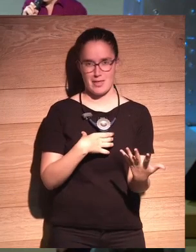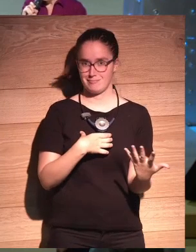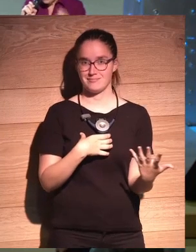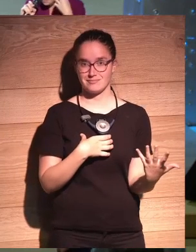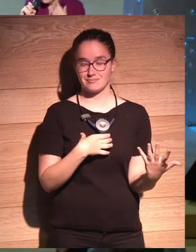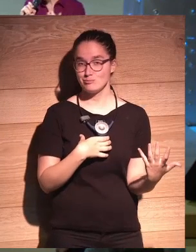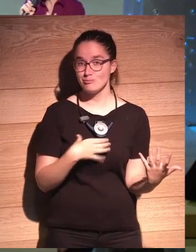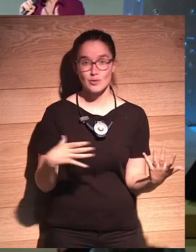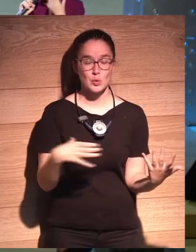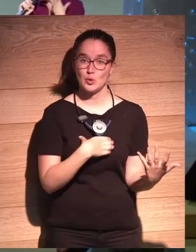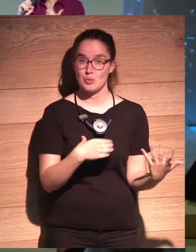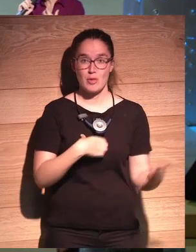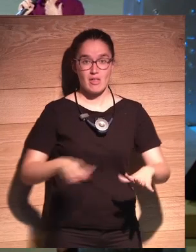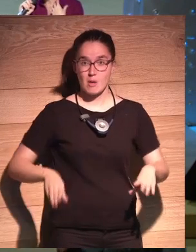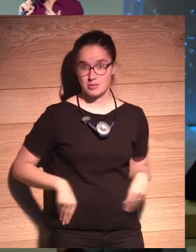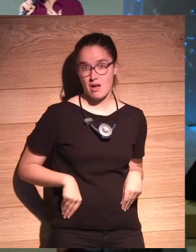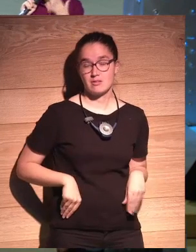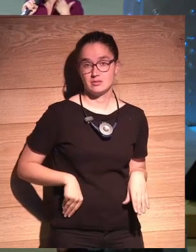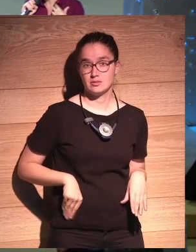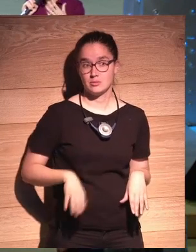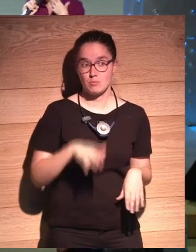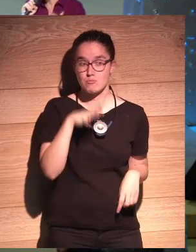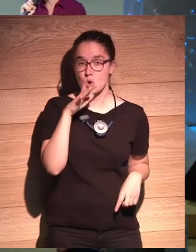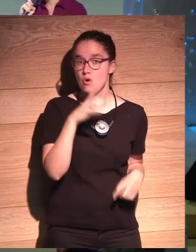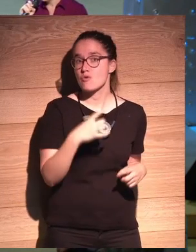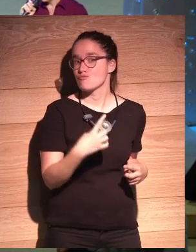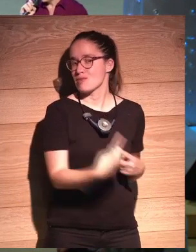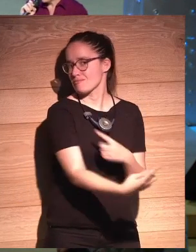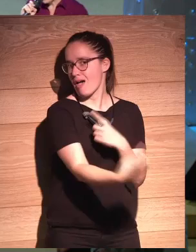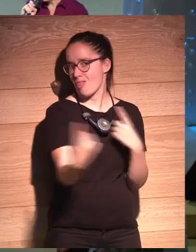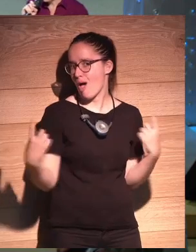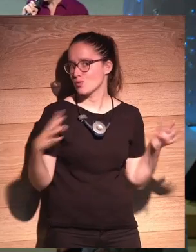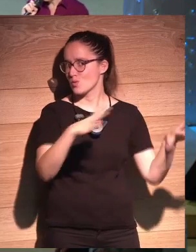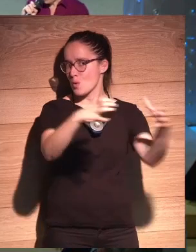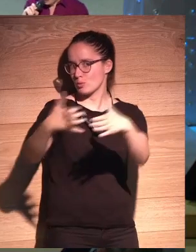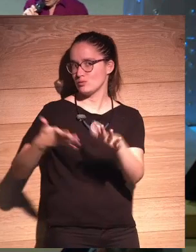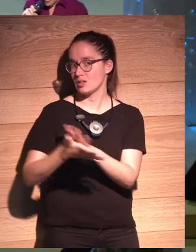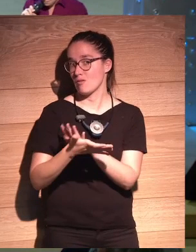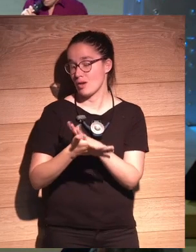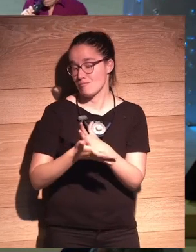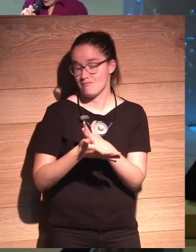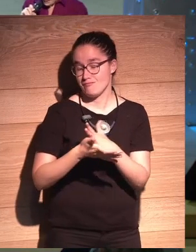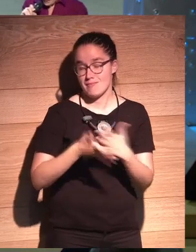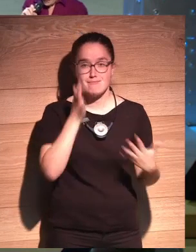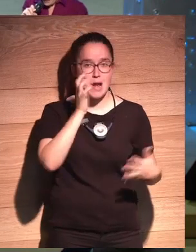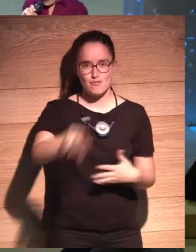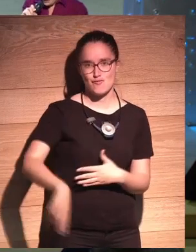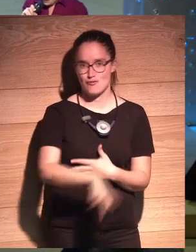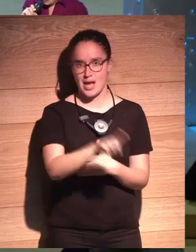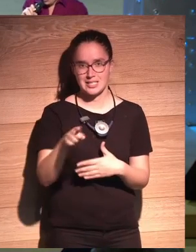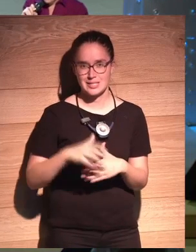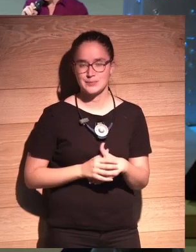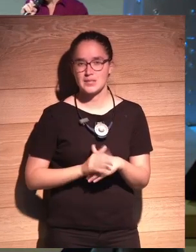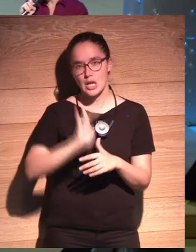cultural dimension we cannot have human development. It cannot be integrated or accepted in any